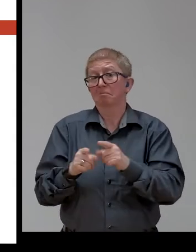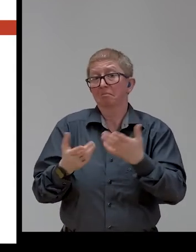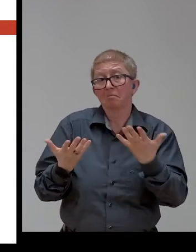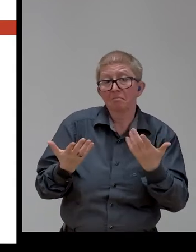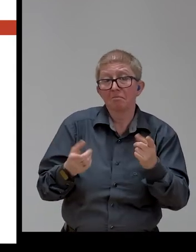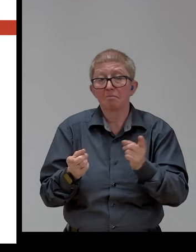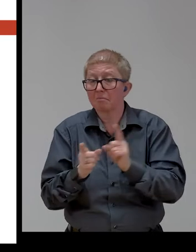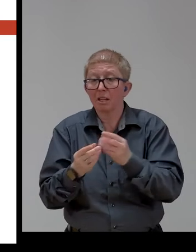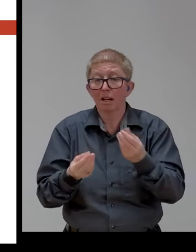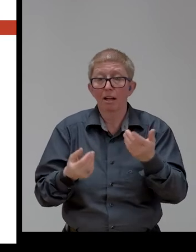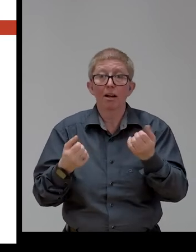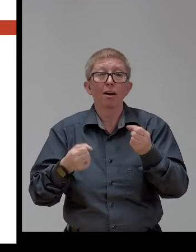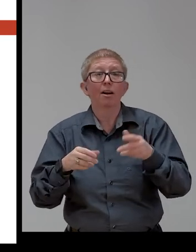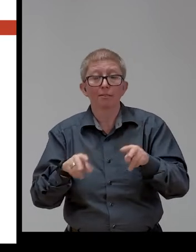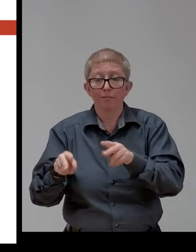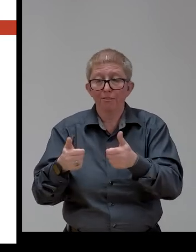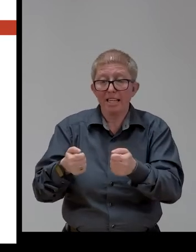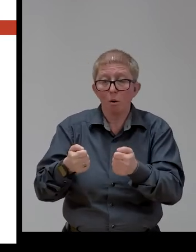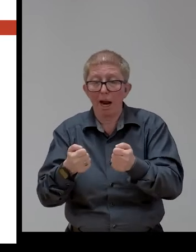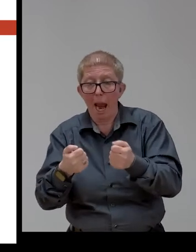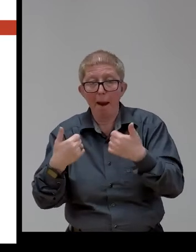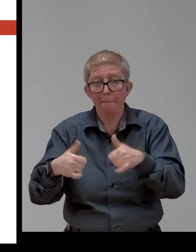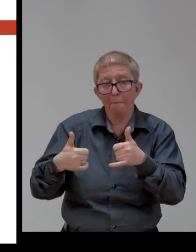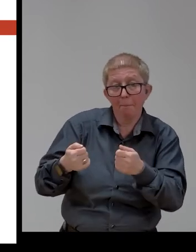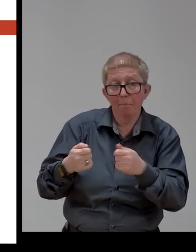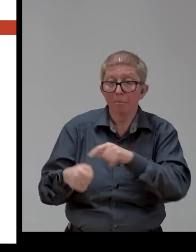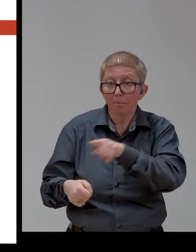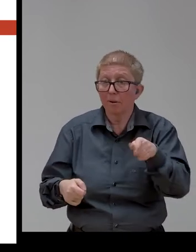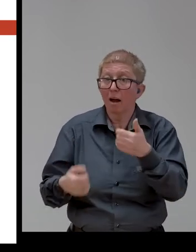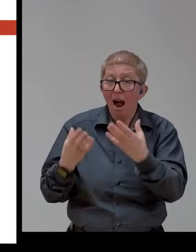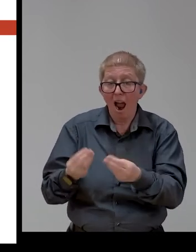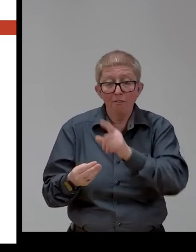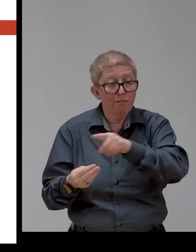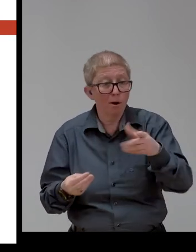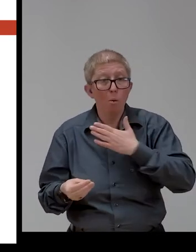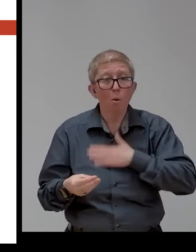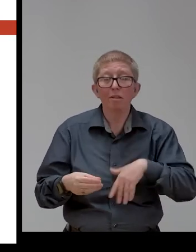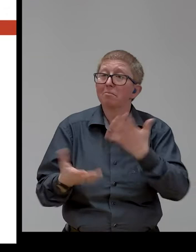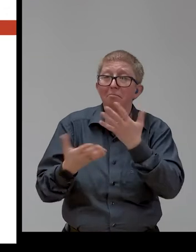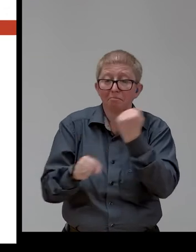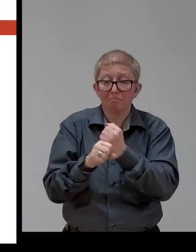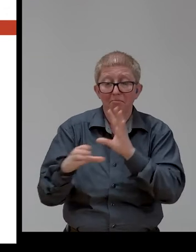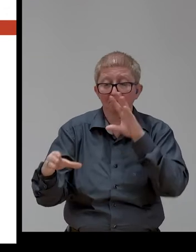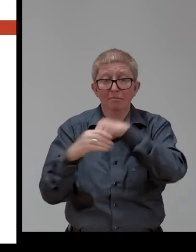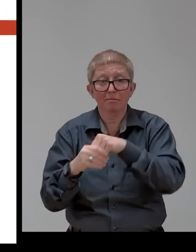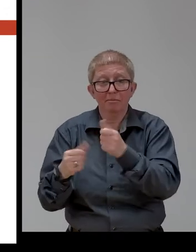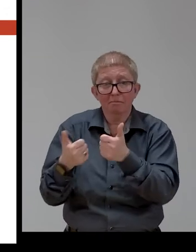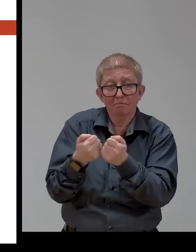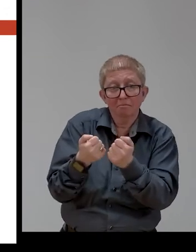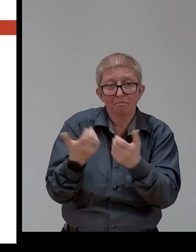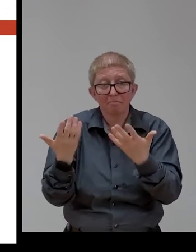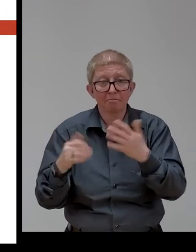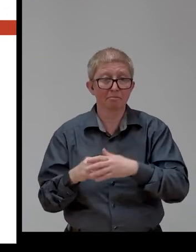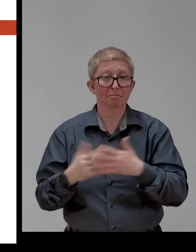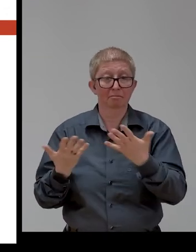very attractive for young people, like quality assurance or video game testing, video